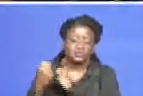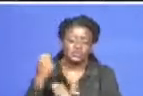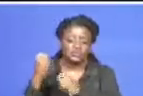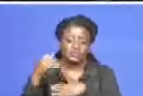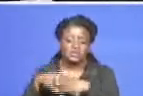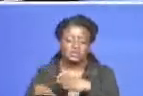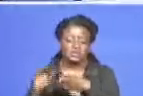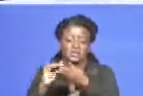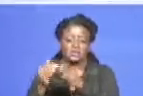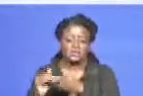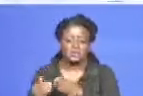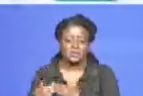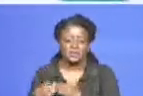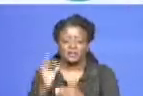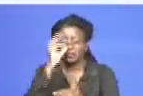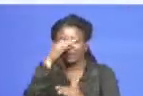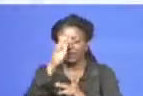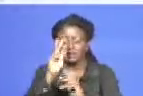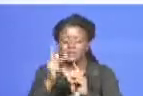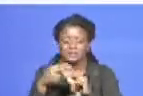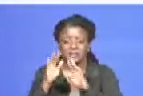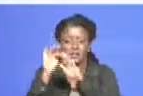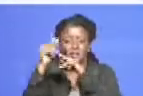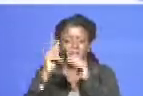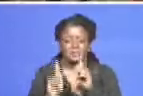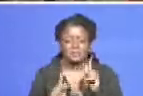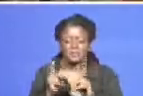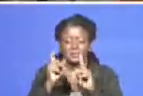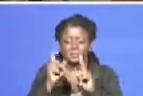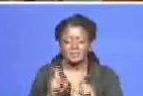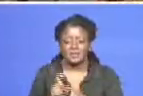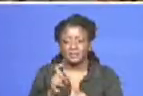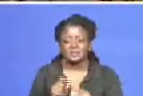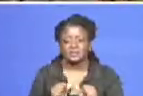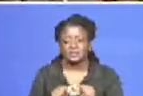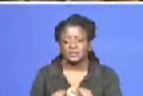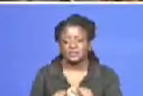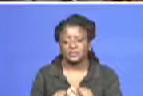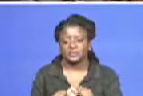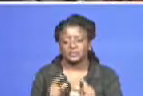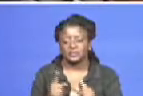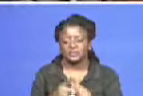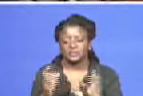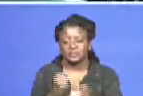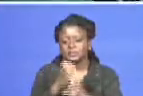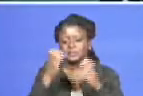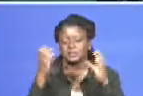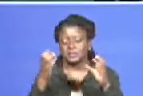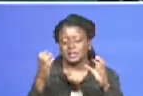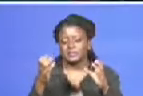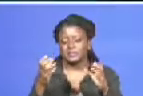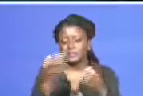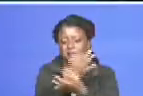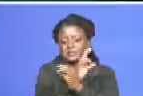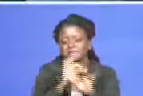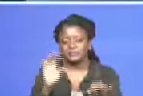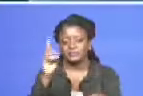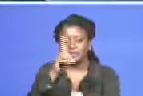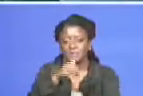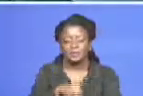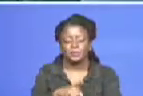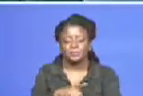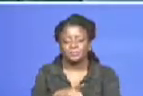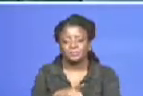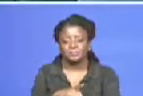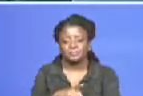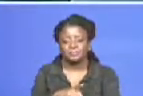change, she says Fox Hillians must continue to fuel the tradition of celebrating freedom. During Emancipation Day, the